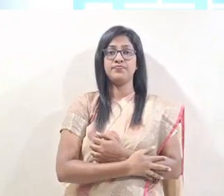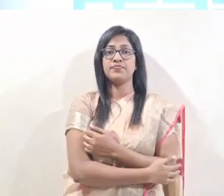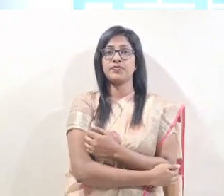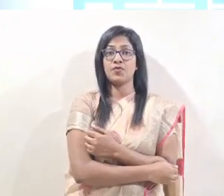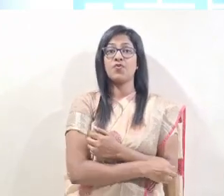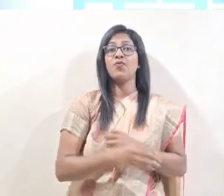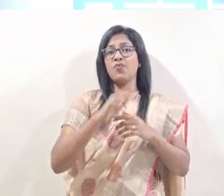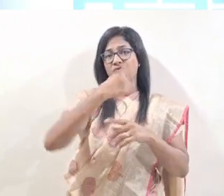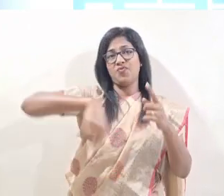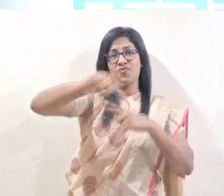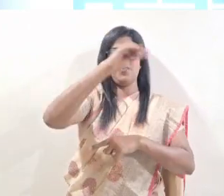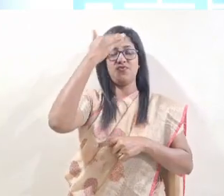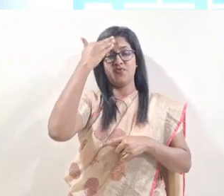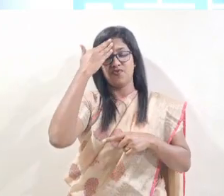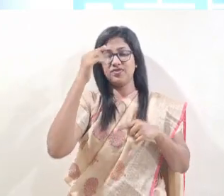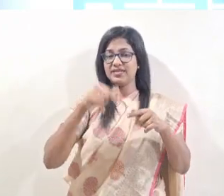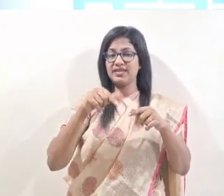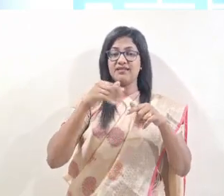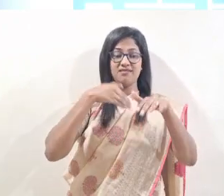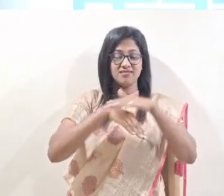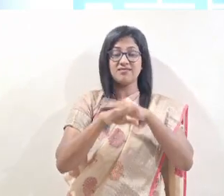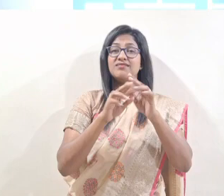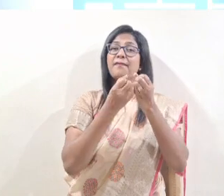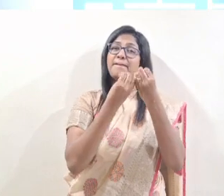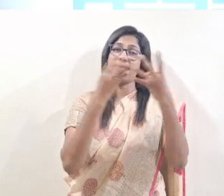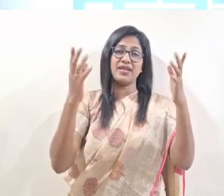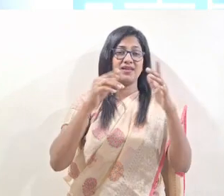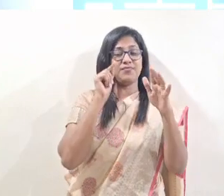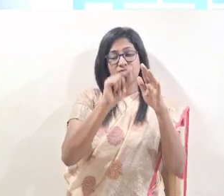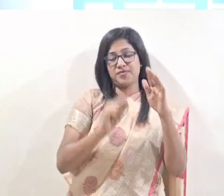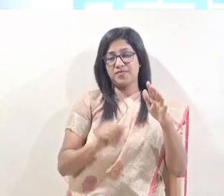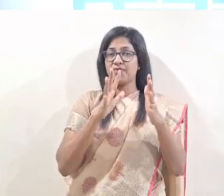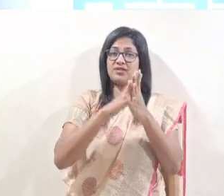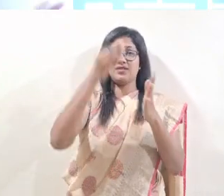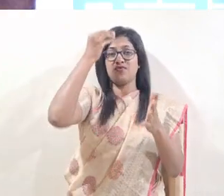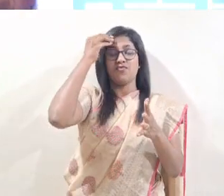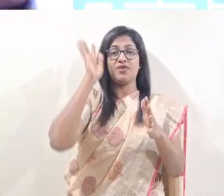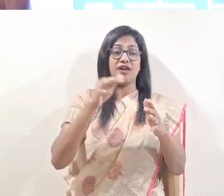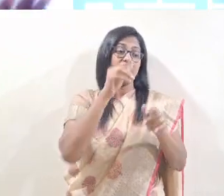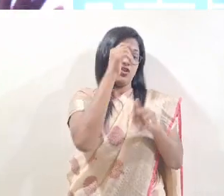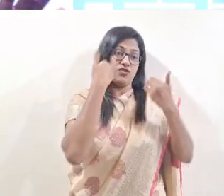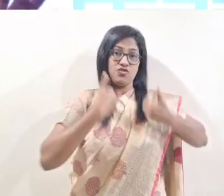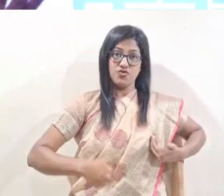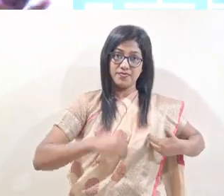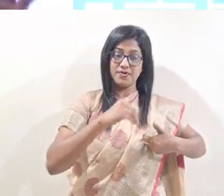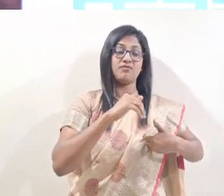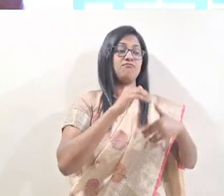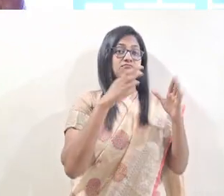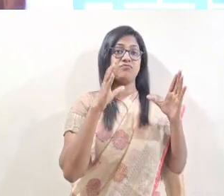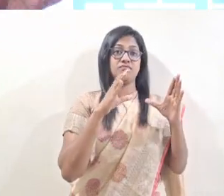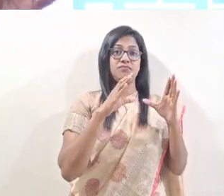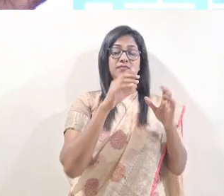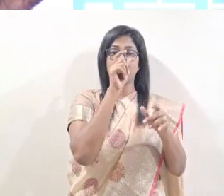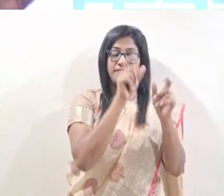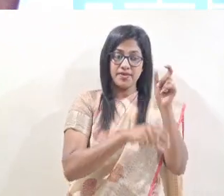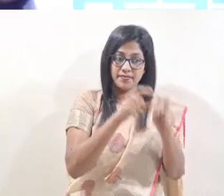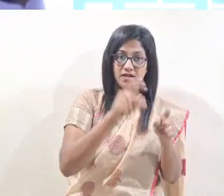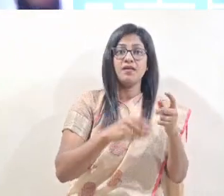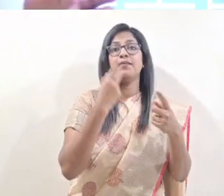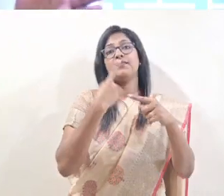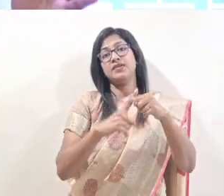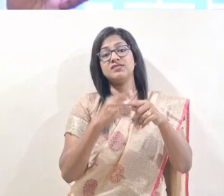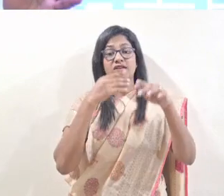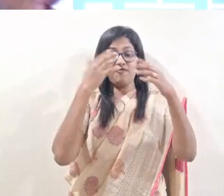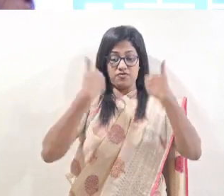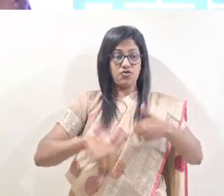All of you would be aware that there are multiple factors. First, of course, is the human factors. Then there are within human factors, you can say that there are